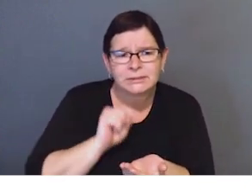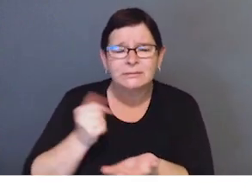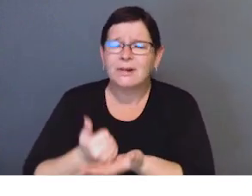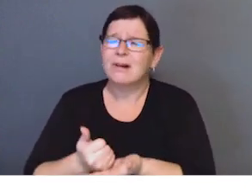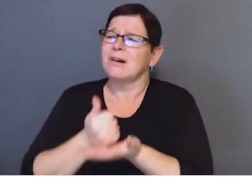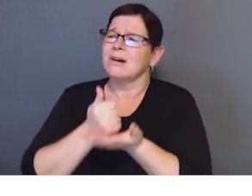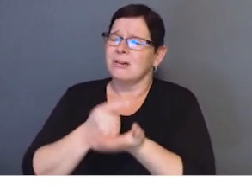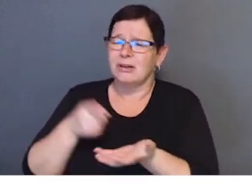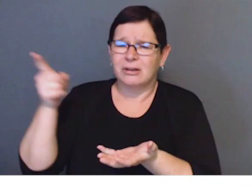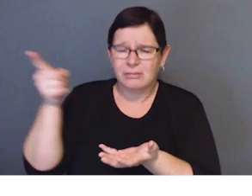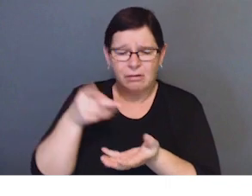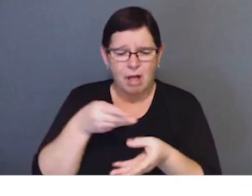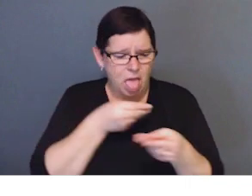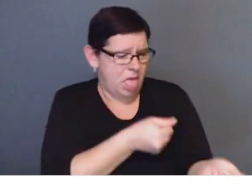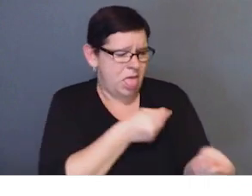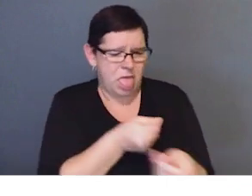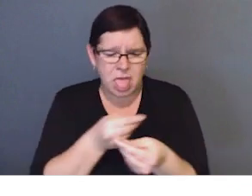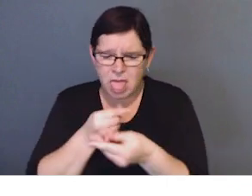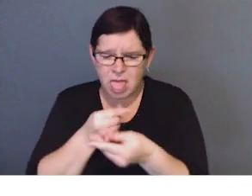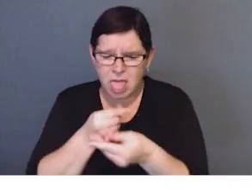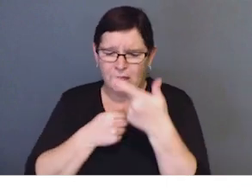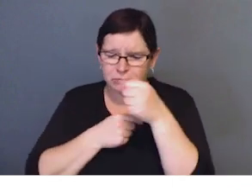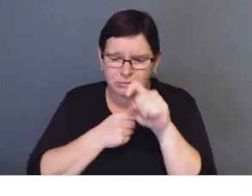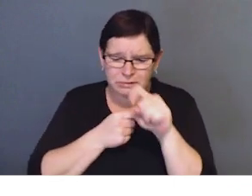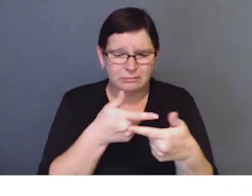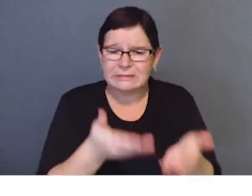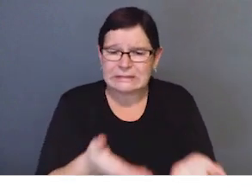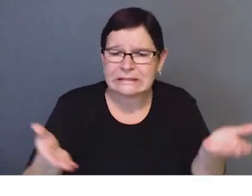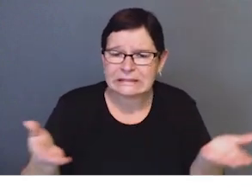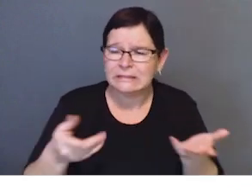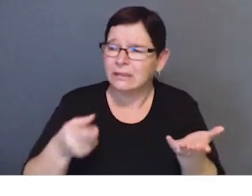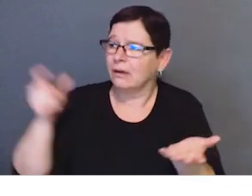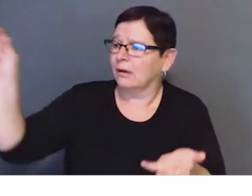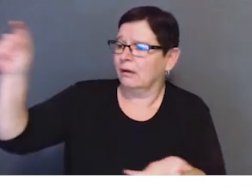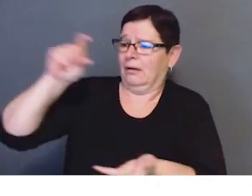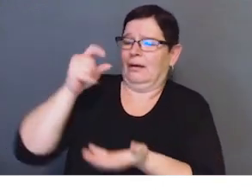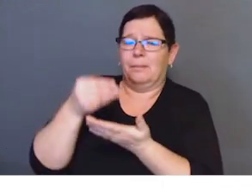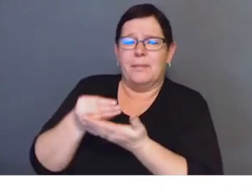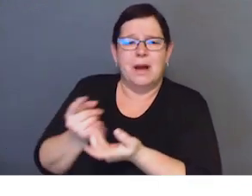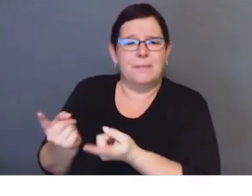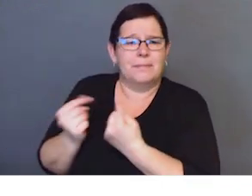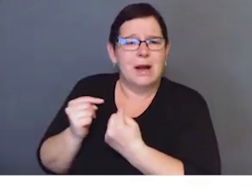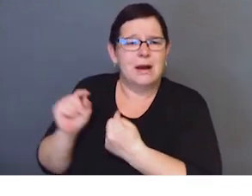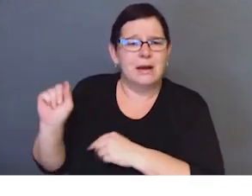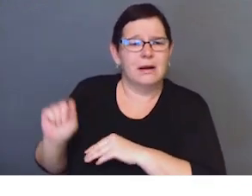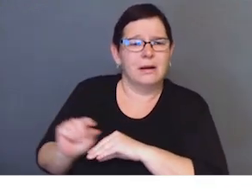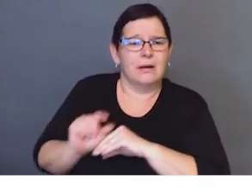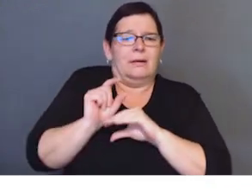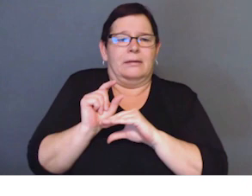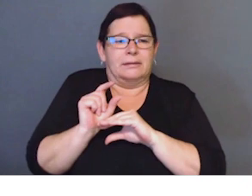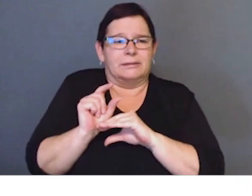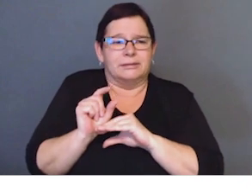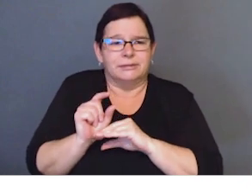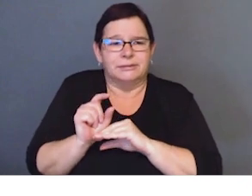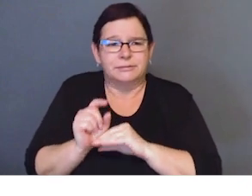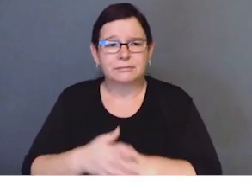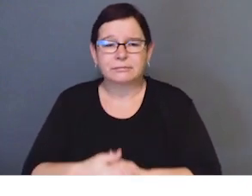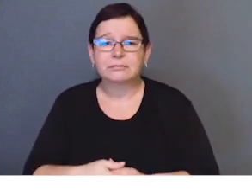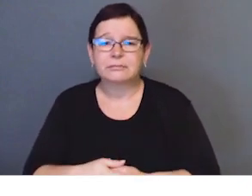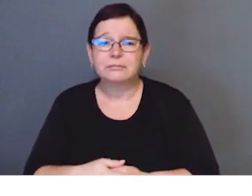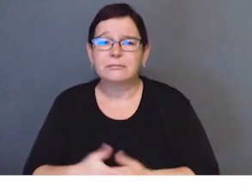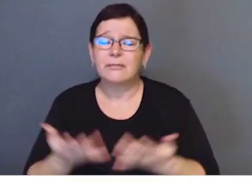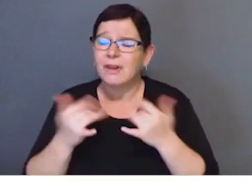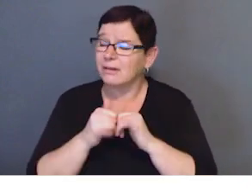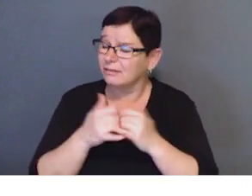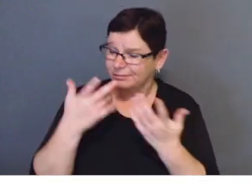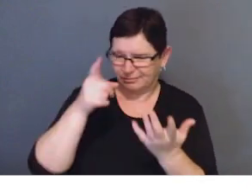services. To get it, all you have to do is your taxes every year, even if you have no income to